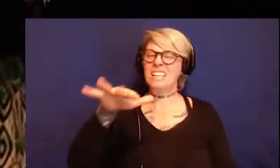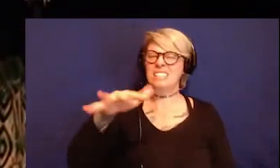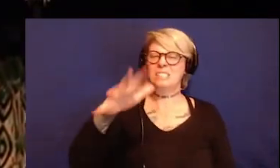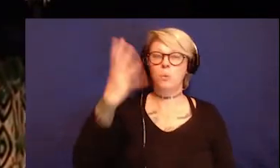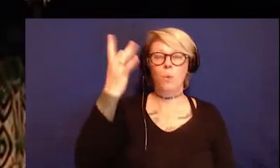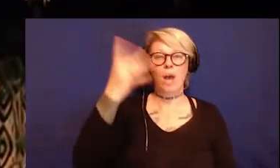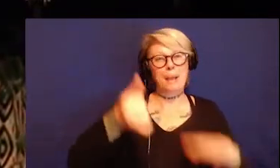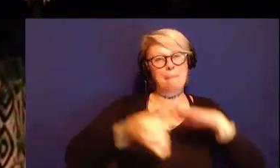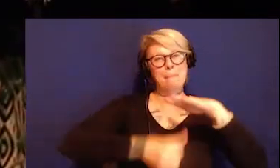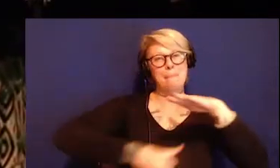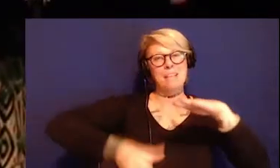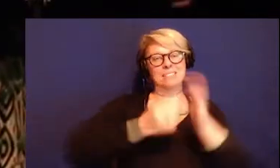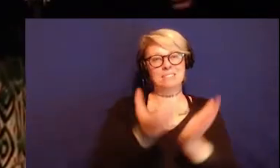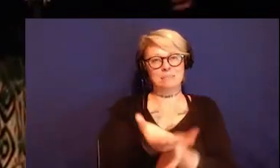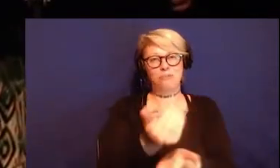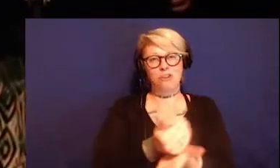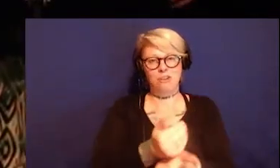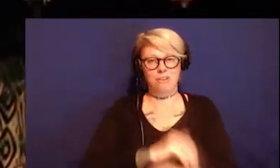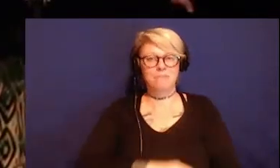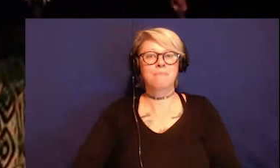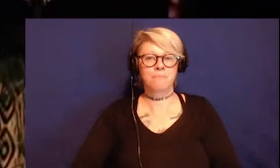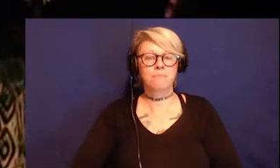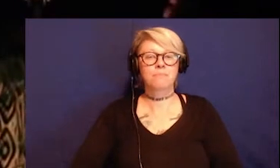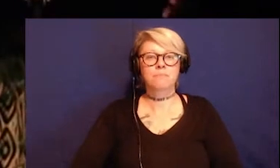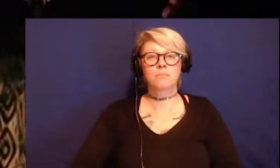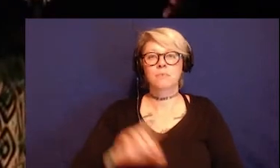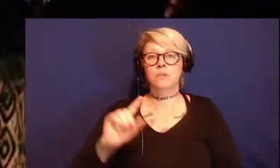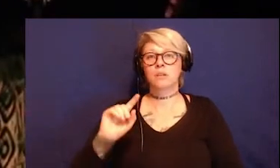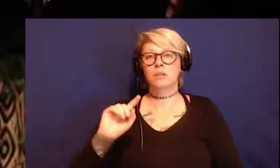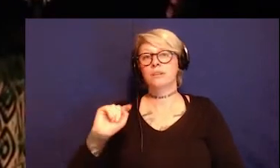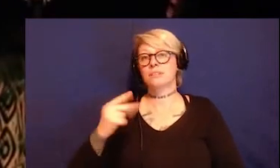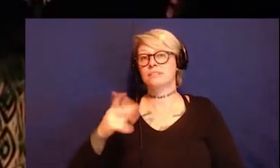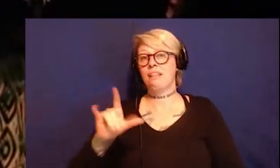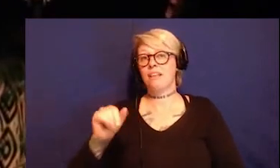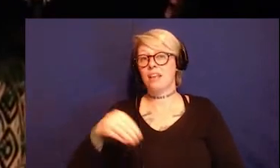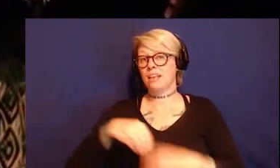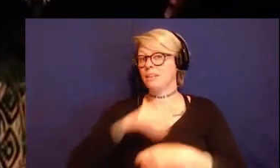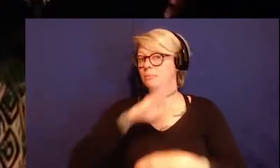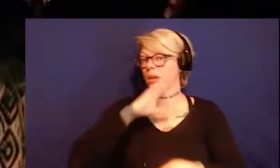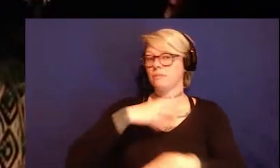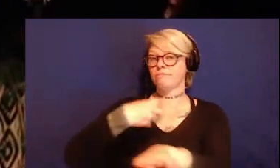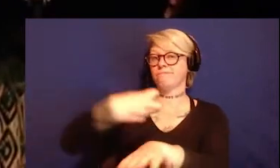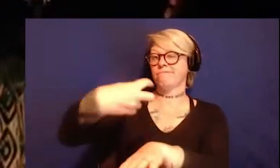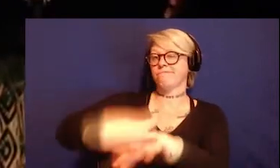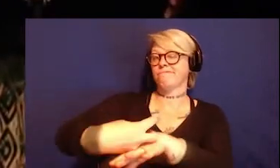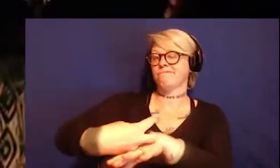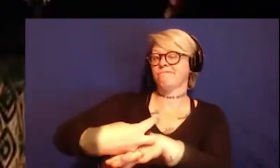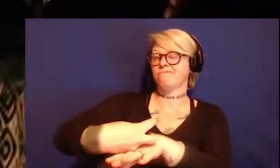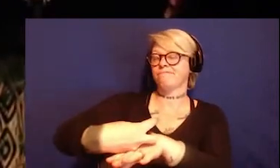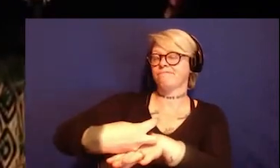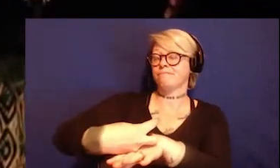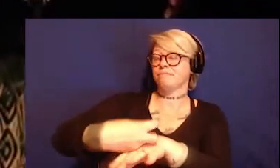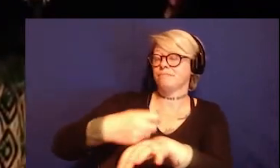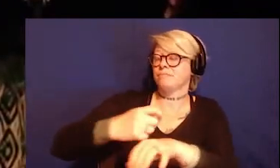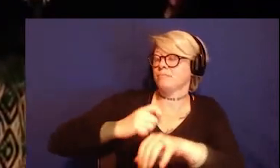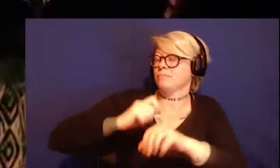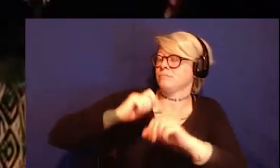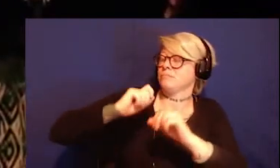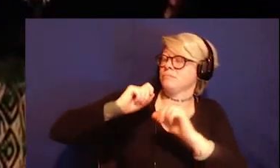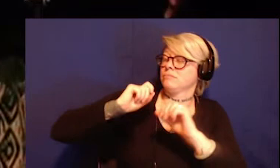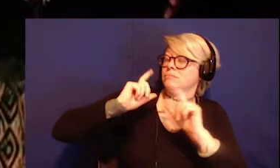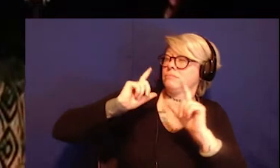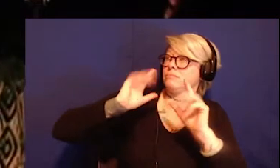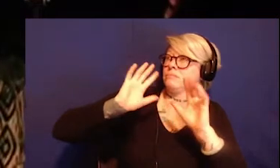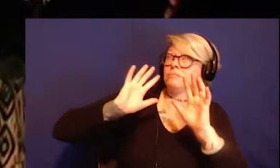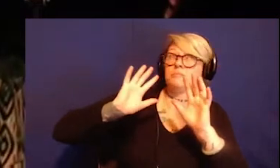semi-basement. Talia is laying on her left side in the bed. She slowly wakes up, opens her eyes,